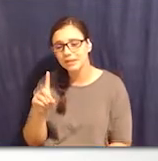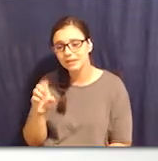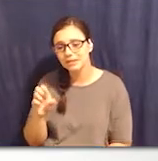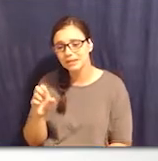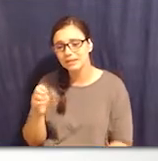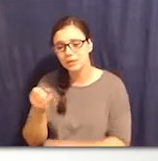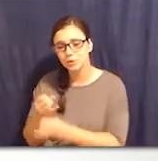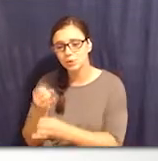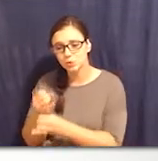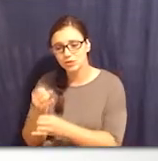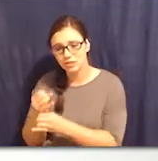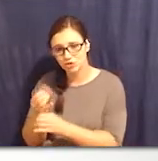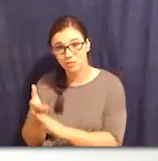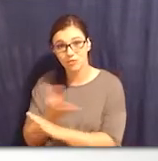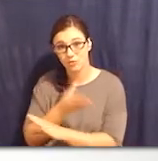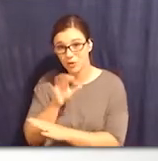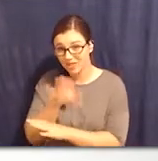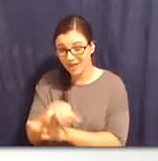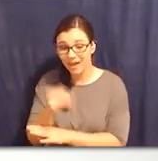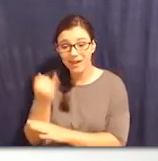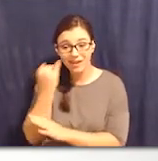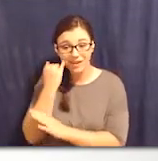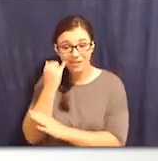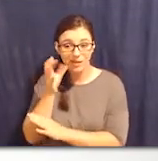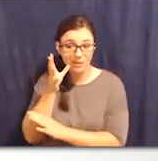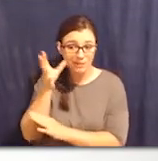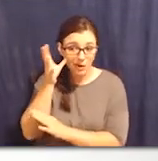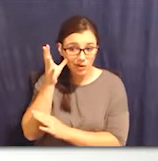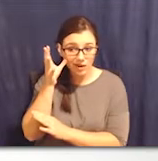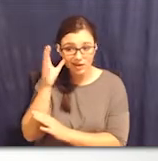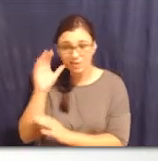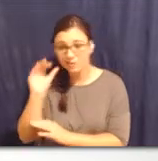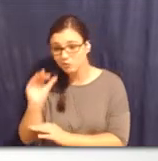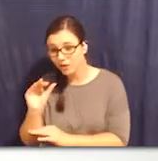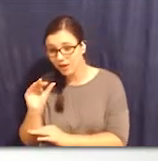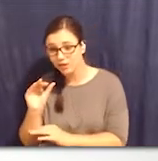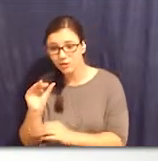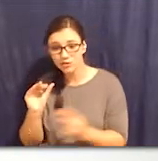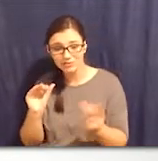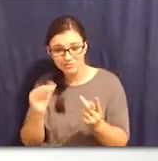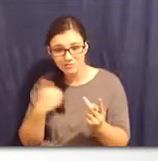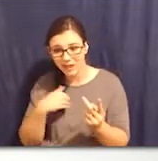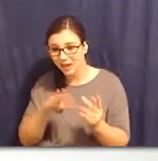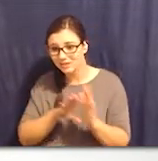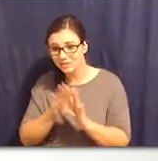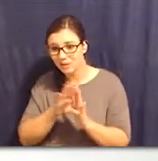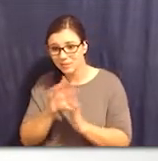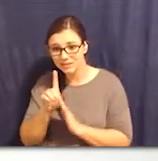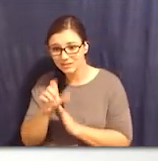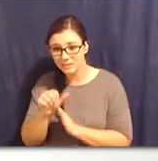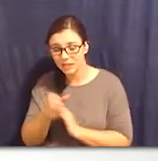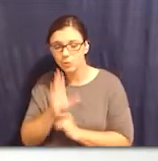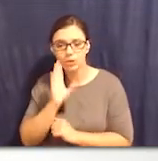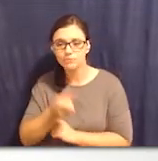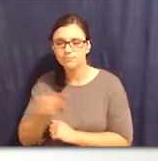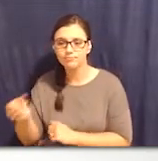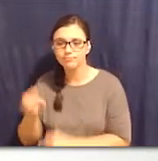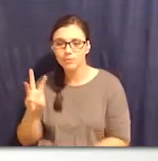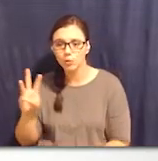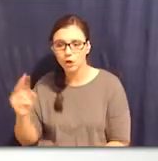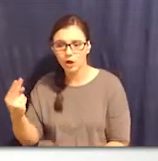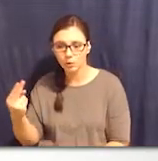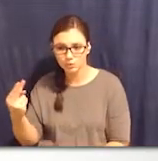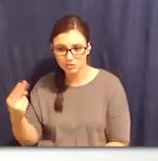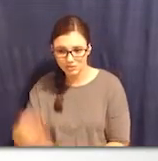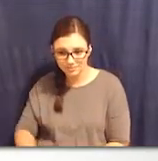the time of what was called the deinstitutionalization movement. Prior to that time, if a parent had a child who had a